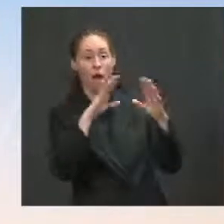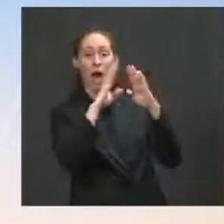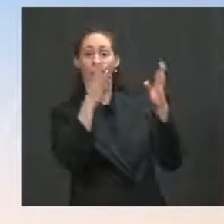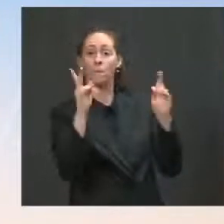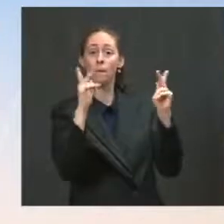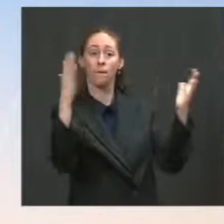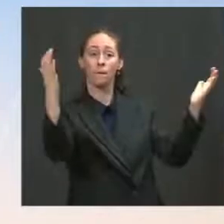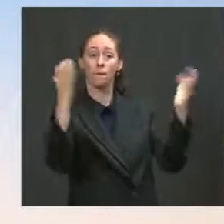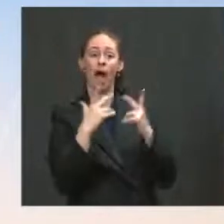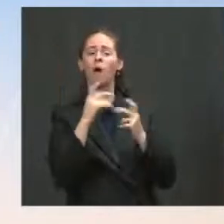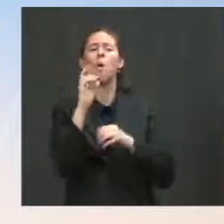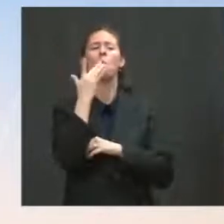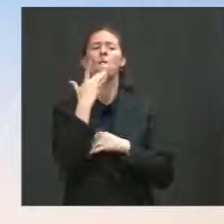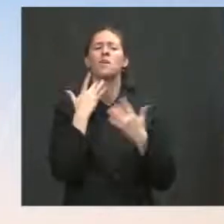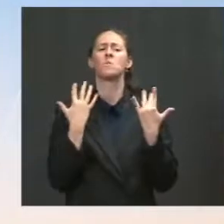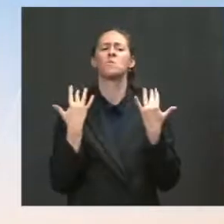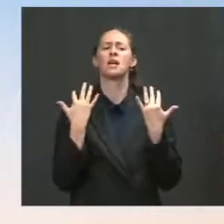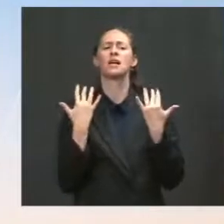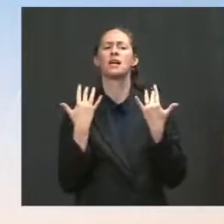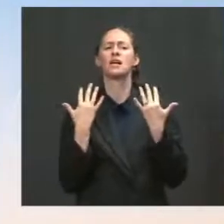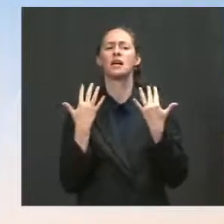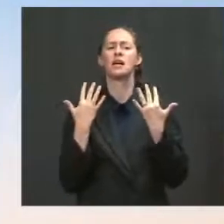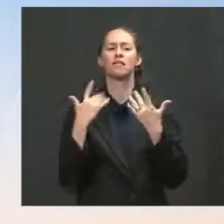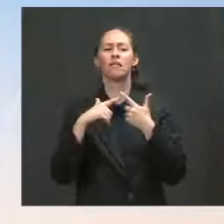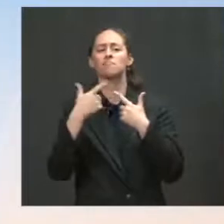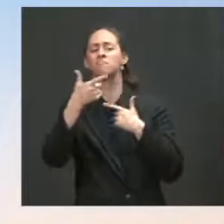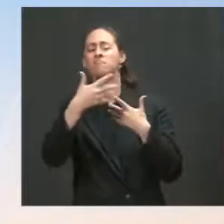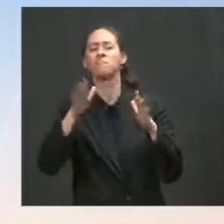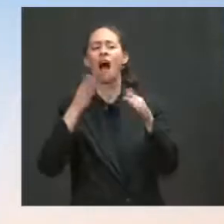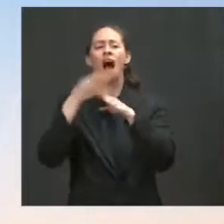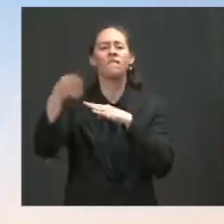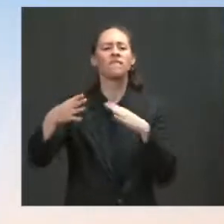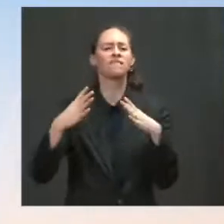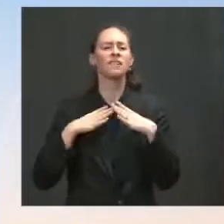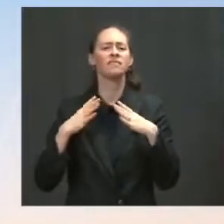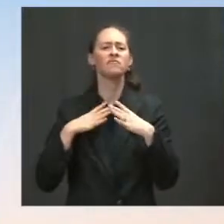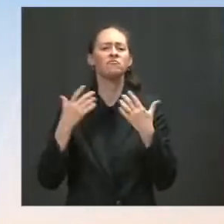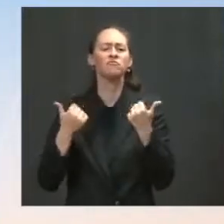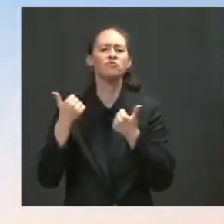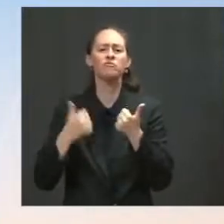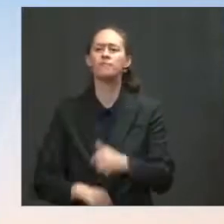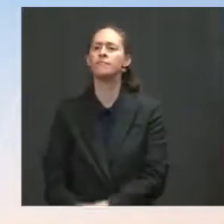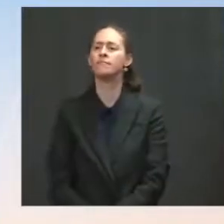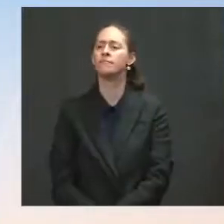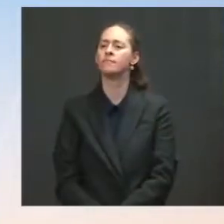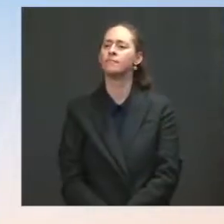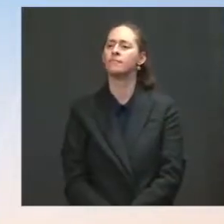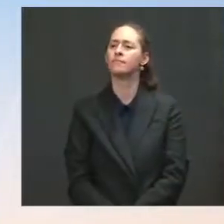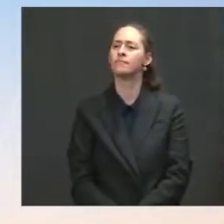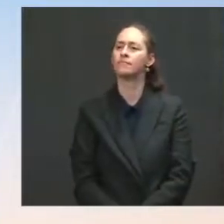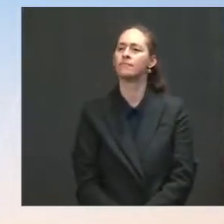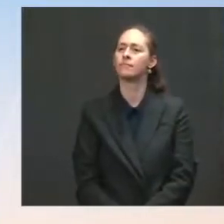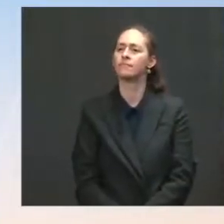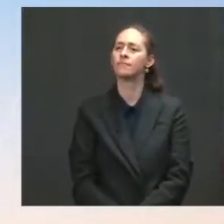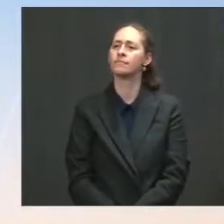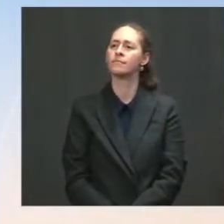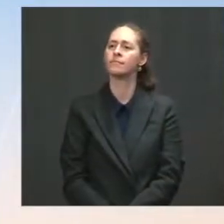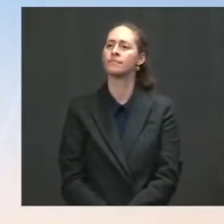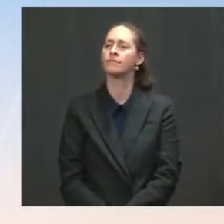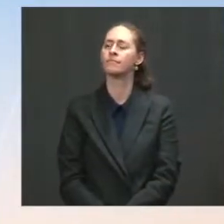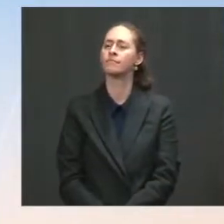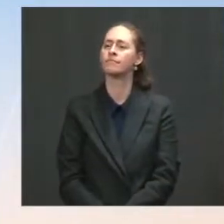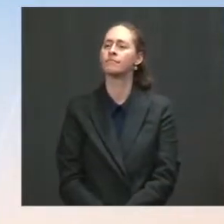recess ends at the beginning of next month? He certainly is going to be guided and be talking regularly with